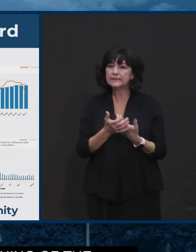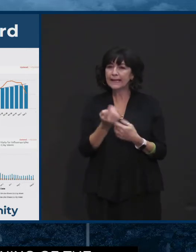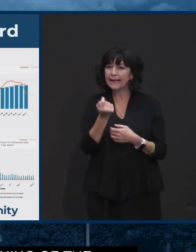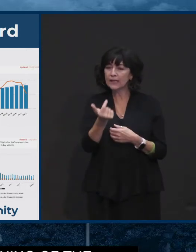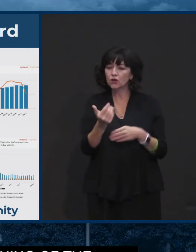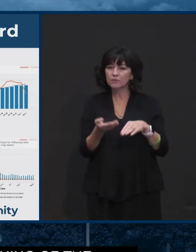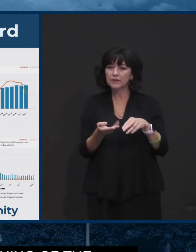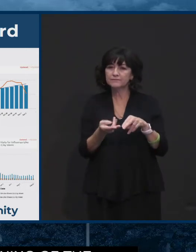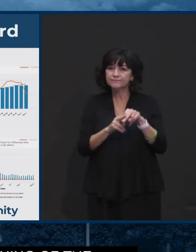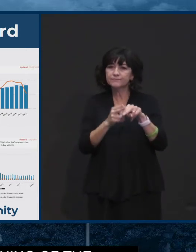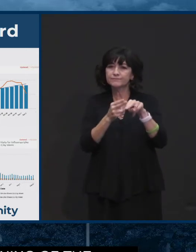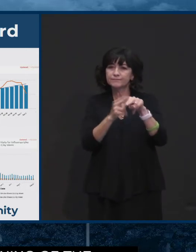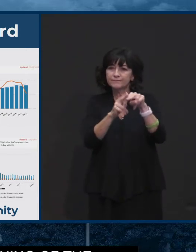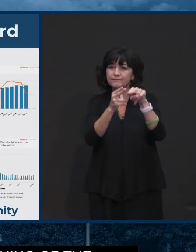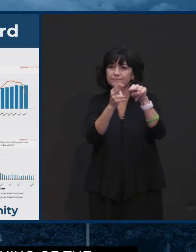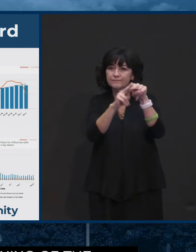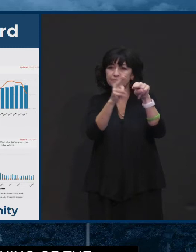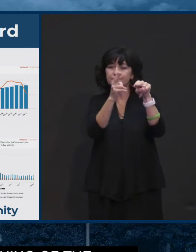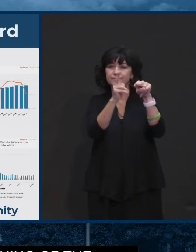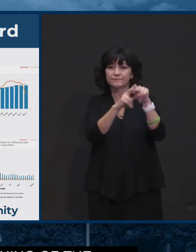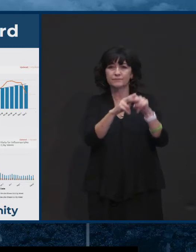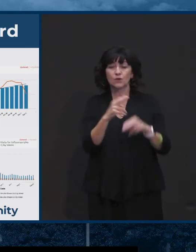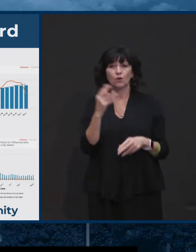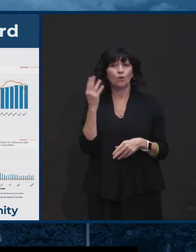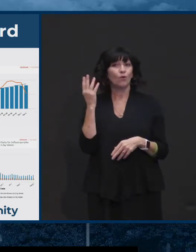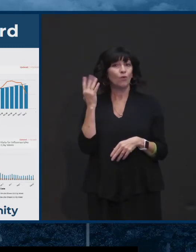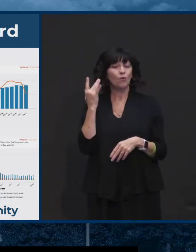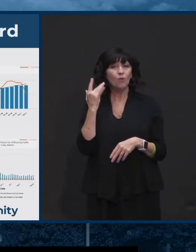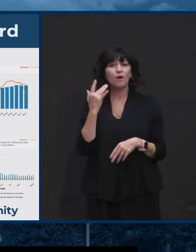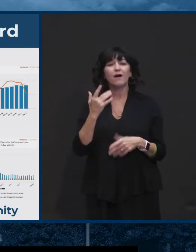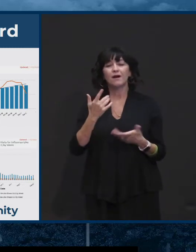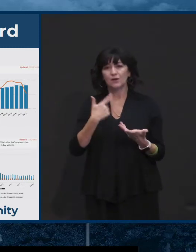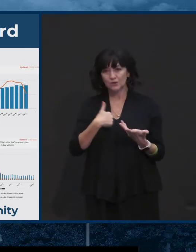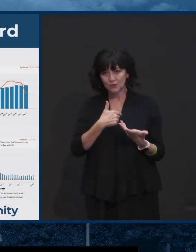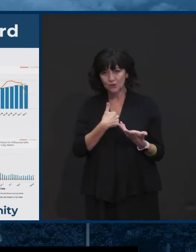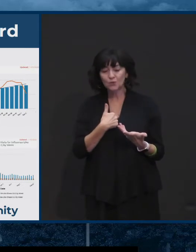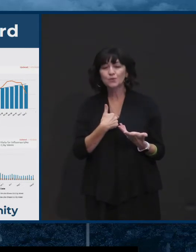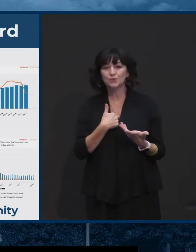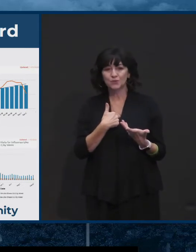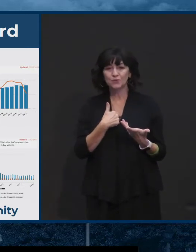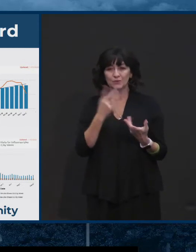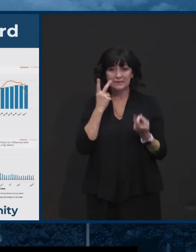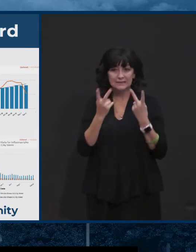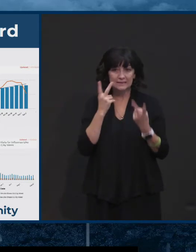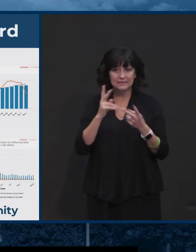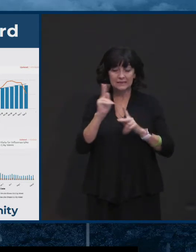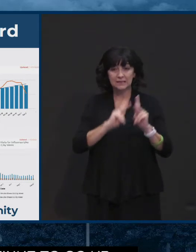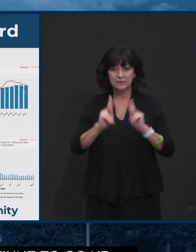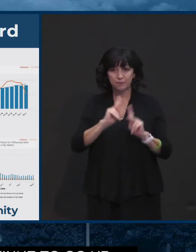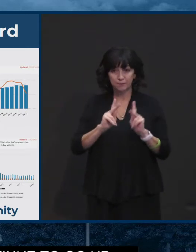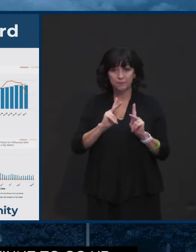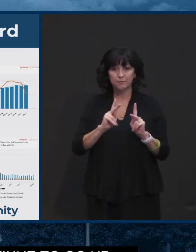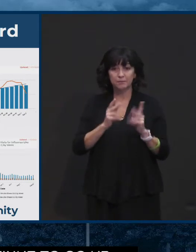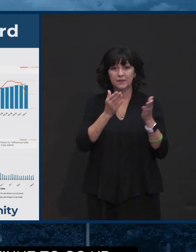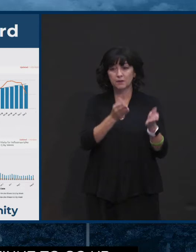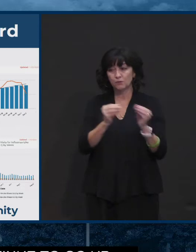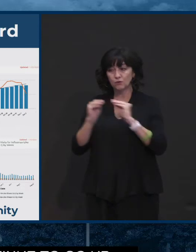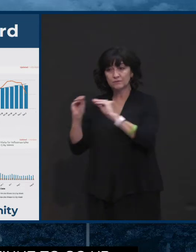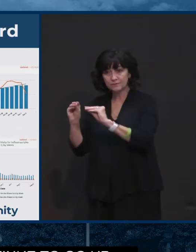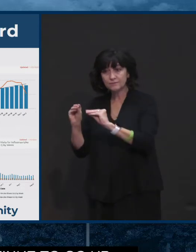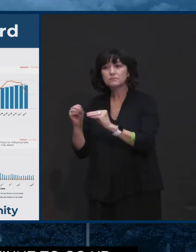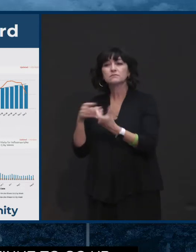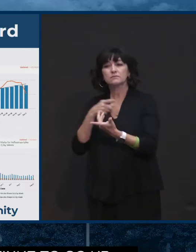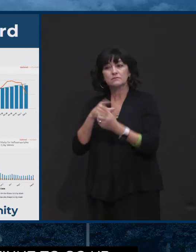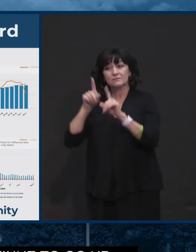go up because we're going to continue to take people as they get tested and then go back and get tested again. We're going to be taking them out of the denominator.